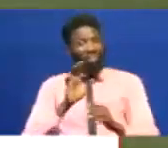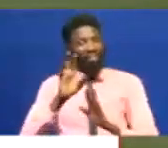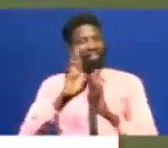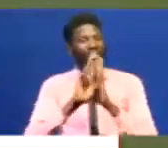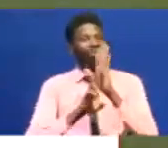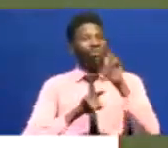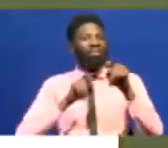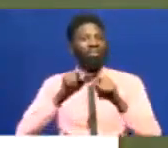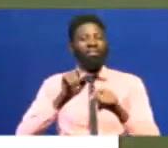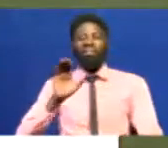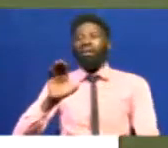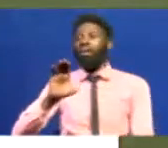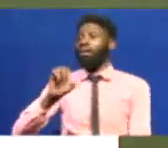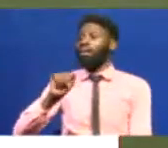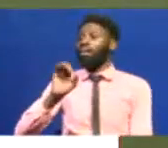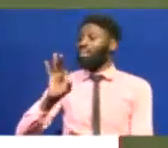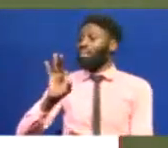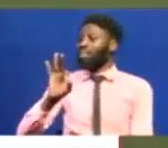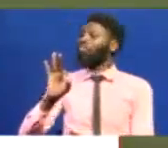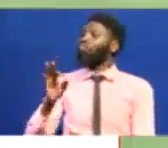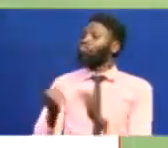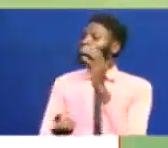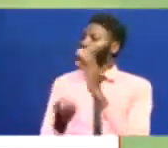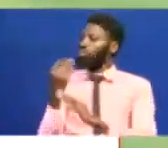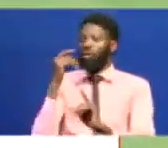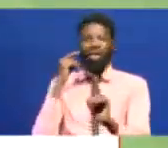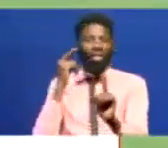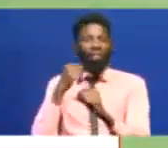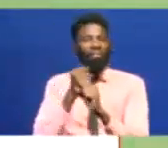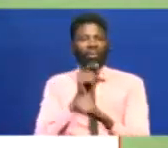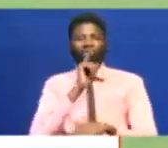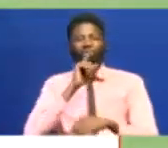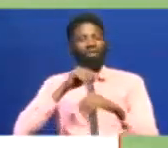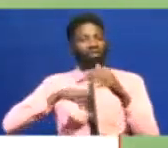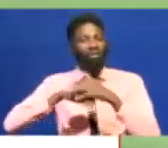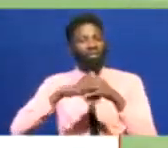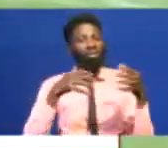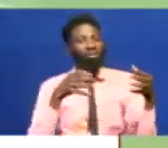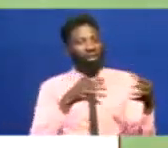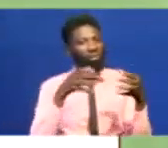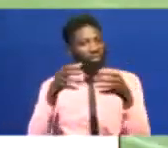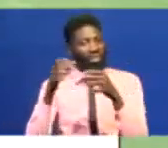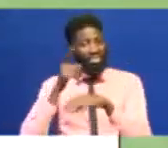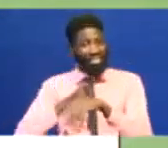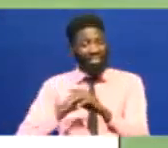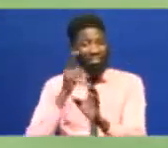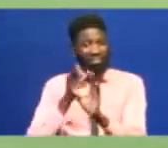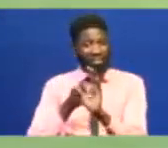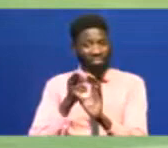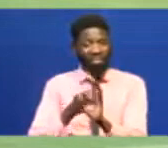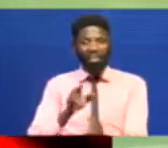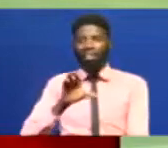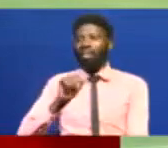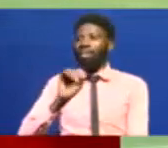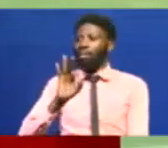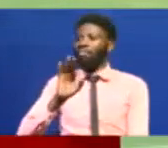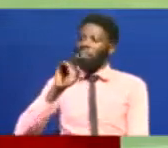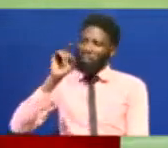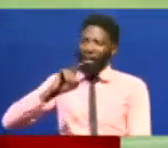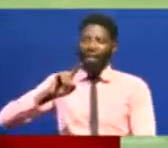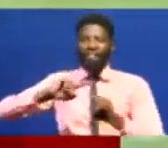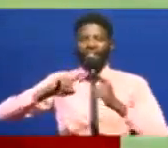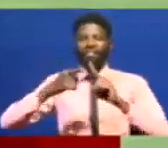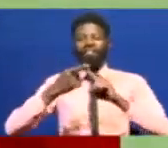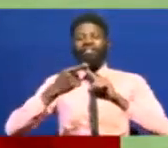the Confederation of African Football, CAF, to ensure that football clubs participating in CAF competition meet specific